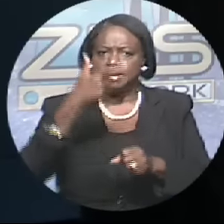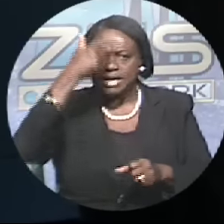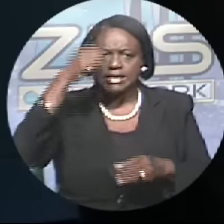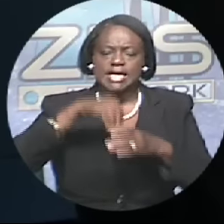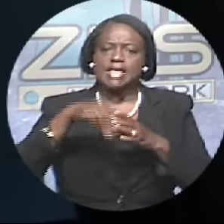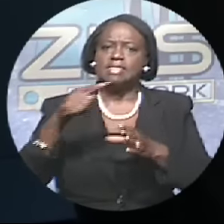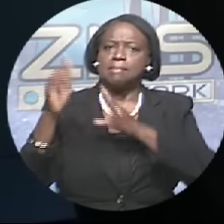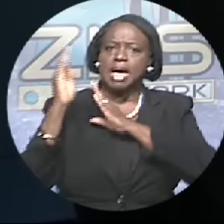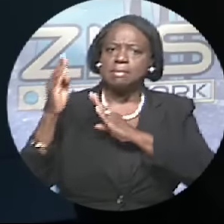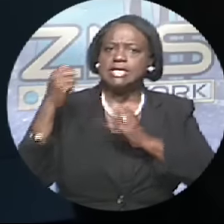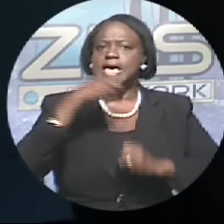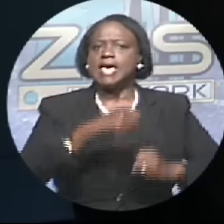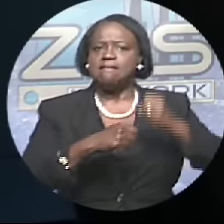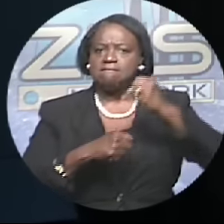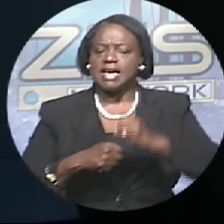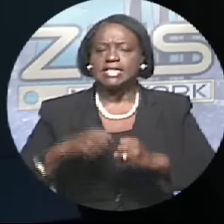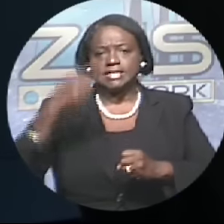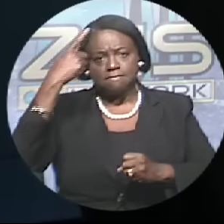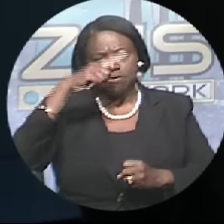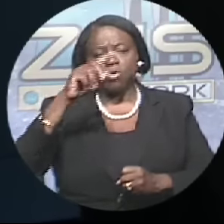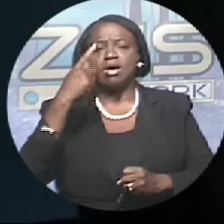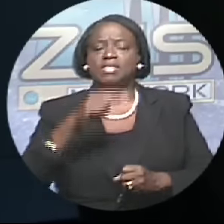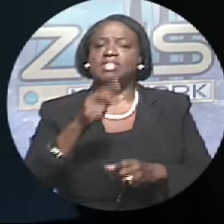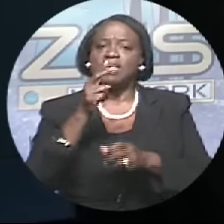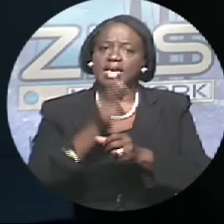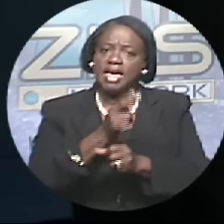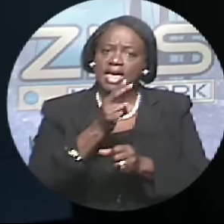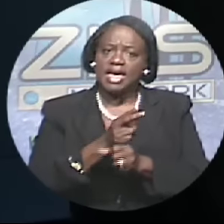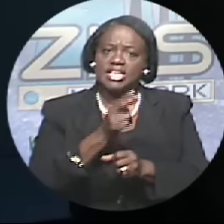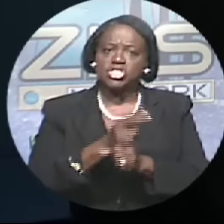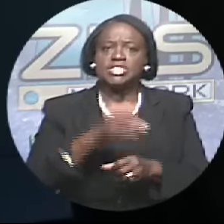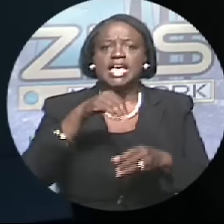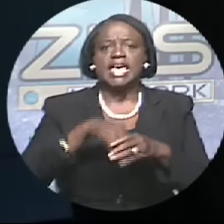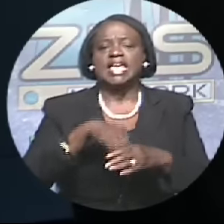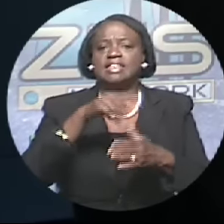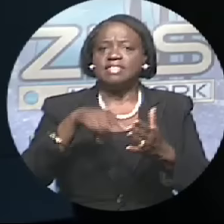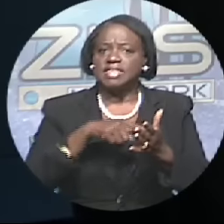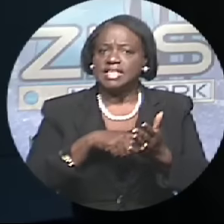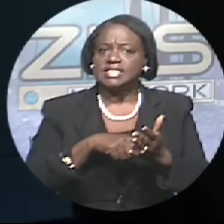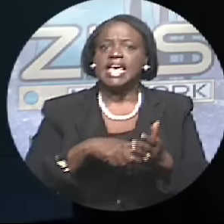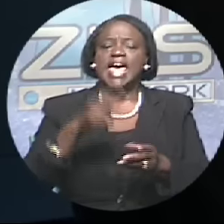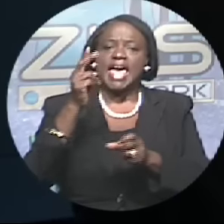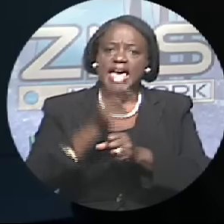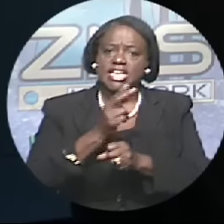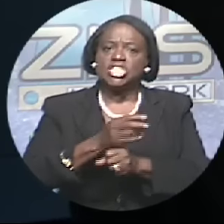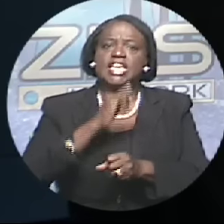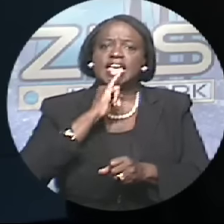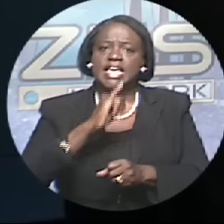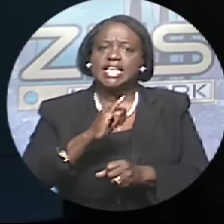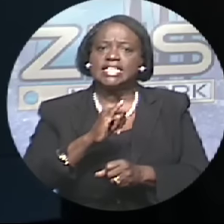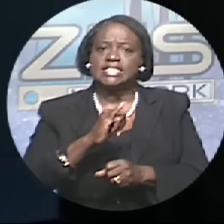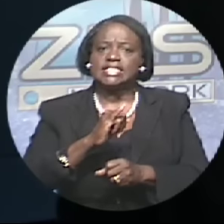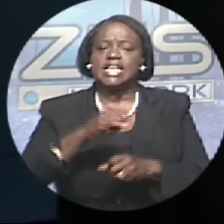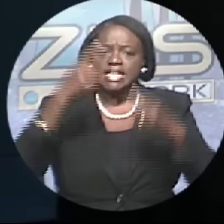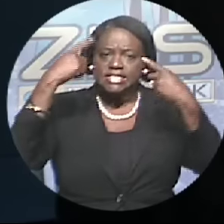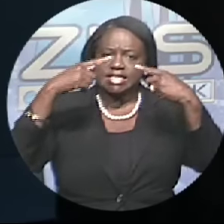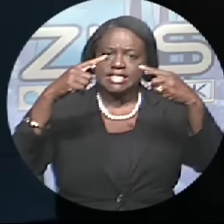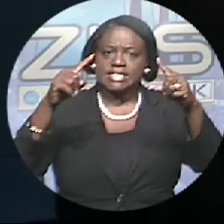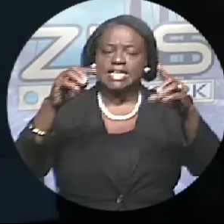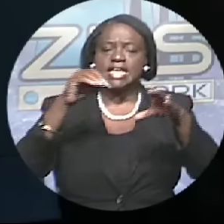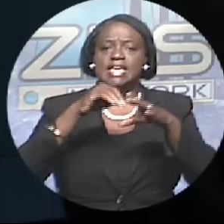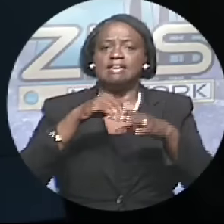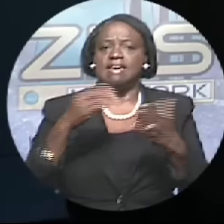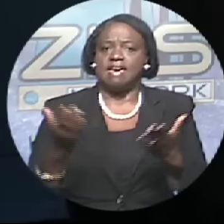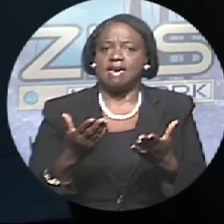Haiti. And in this equation, Haiti is succeeding in this